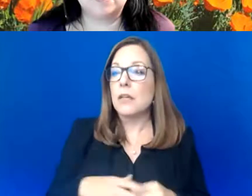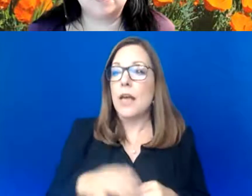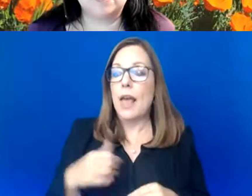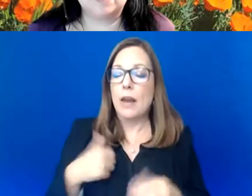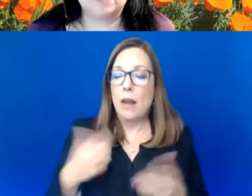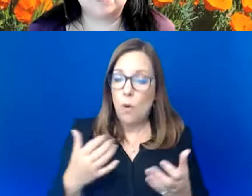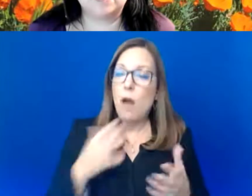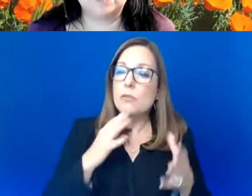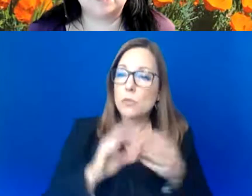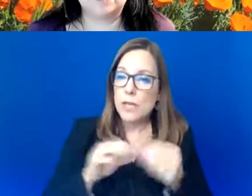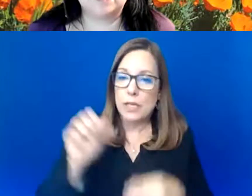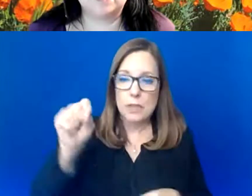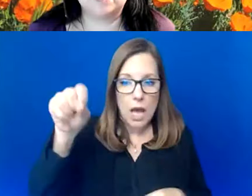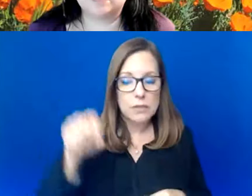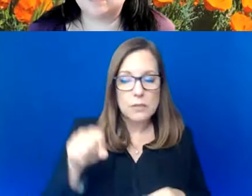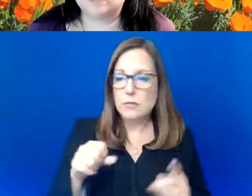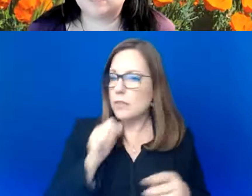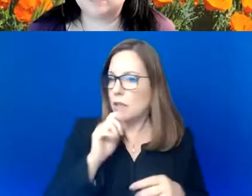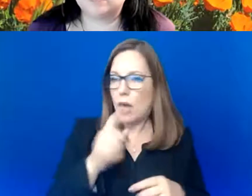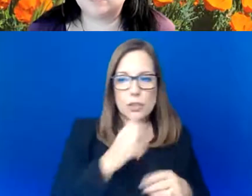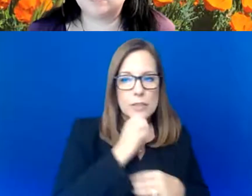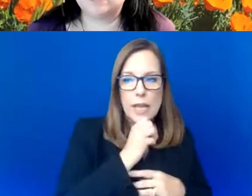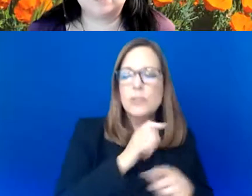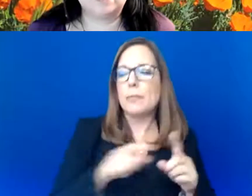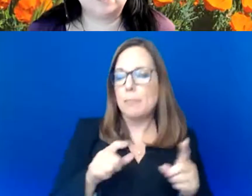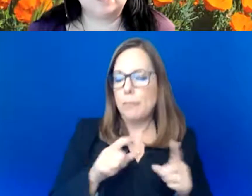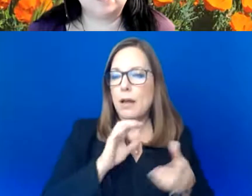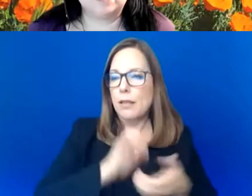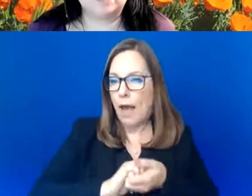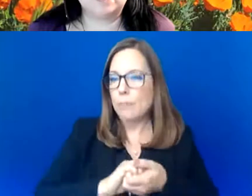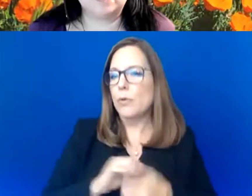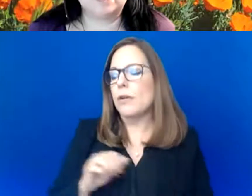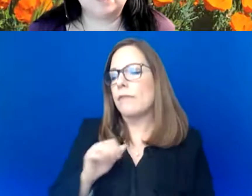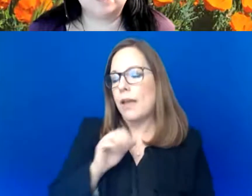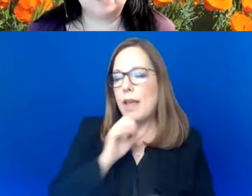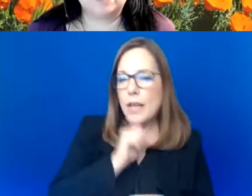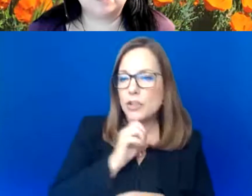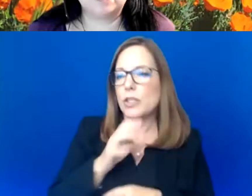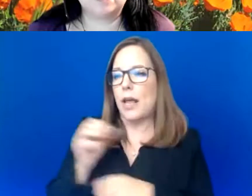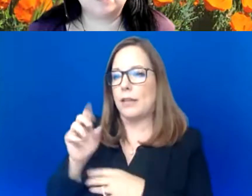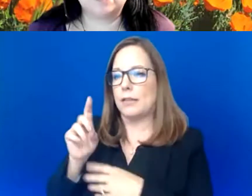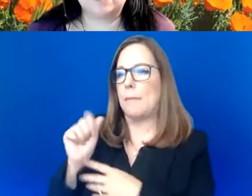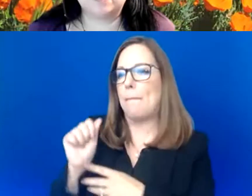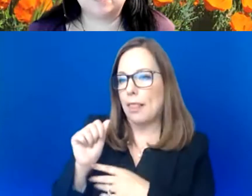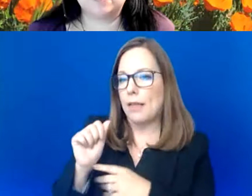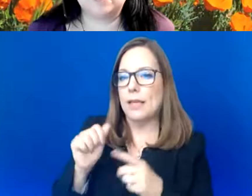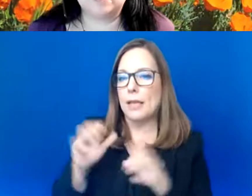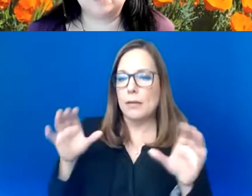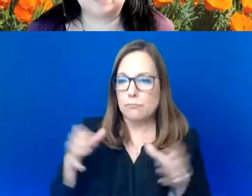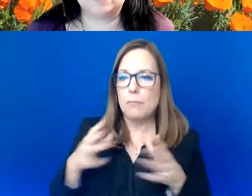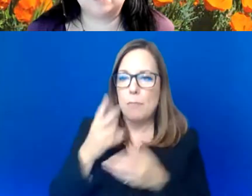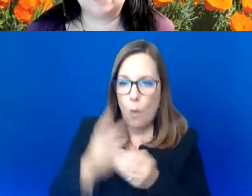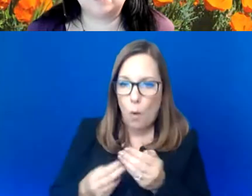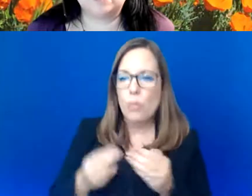just aging, but it's, collaborative aging and disability effort. We want to make sure that we link to resources